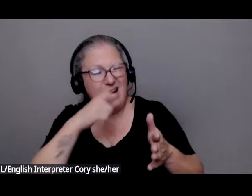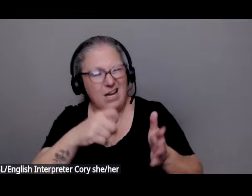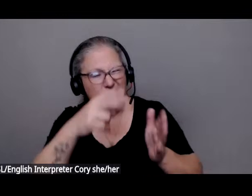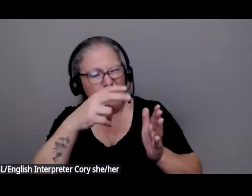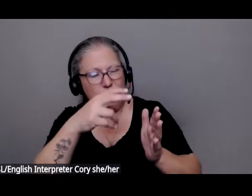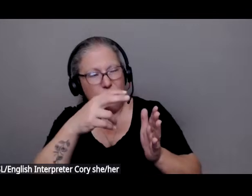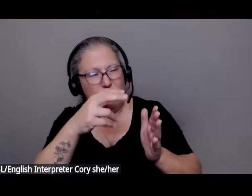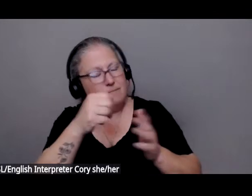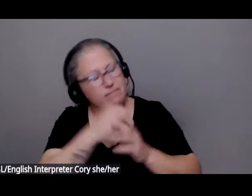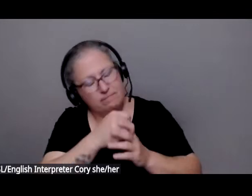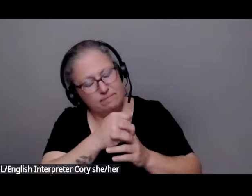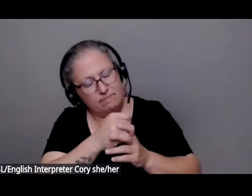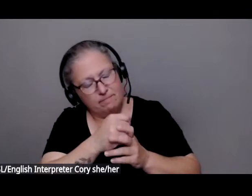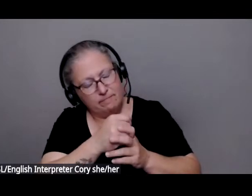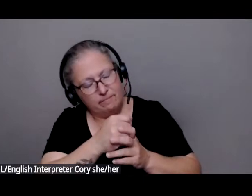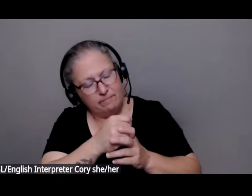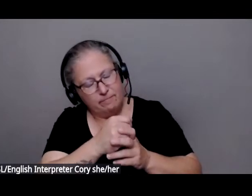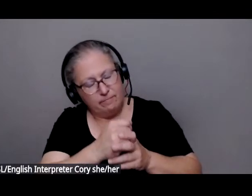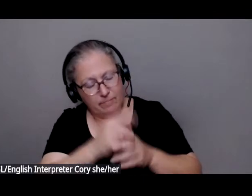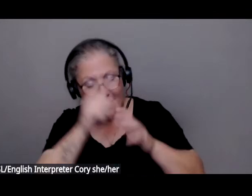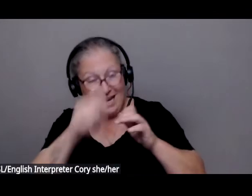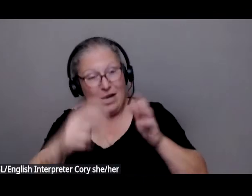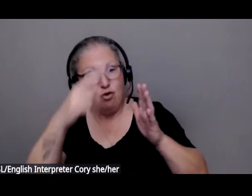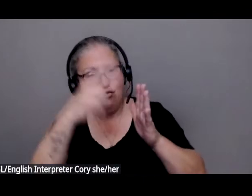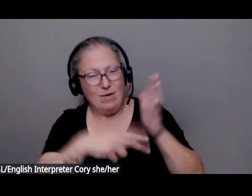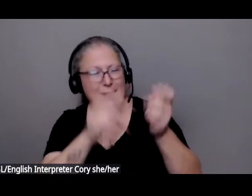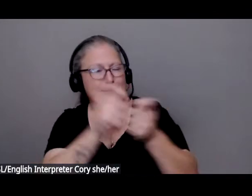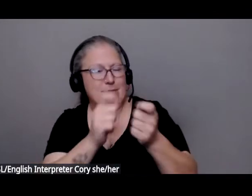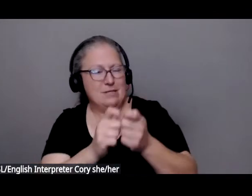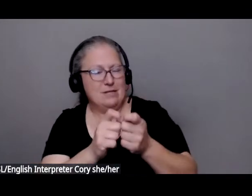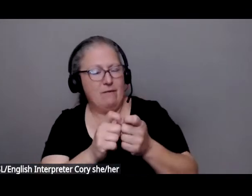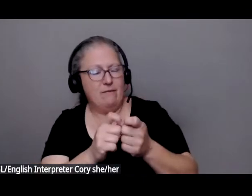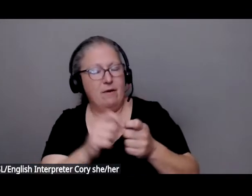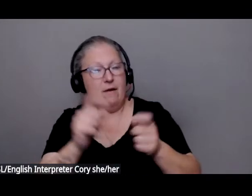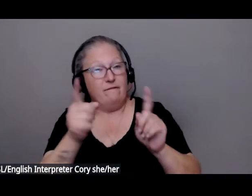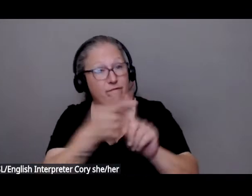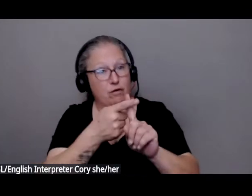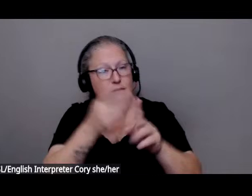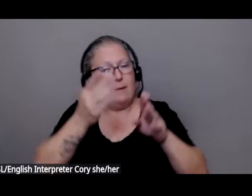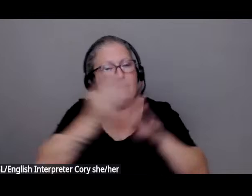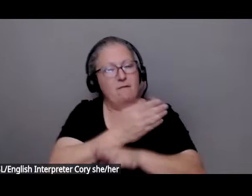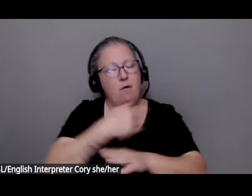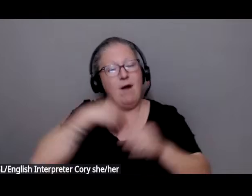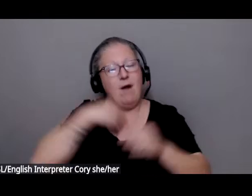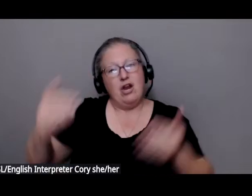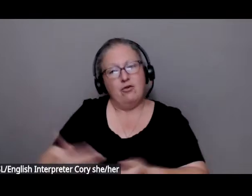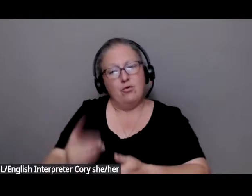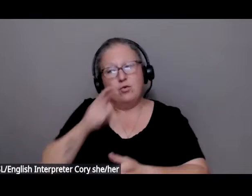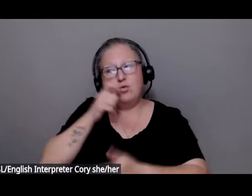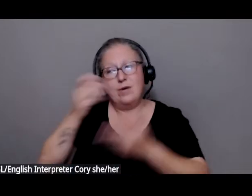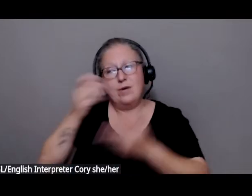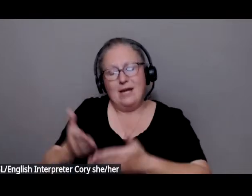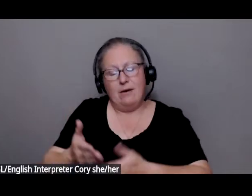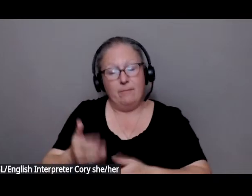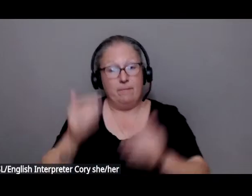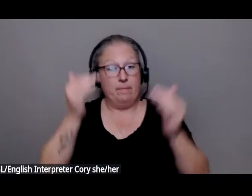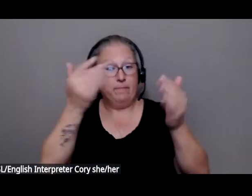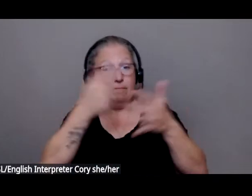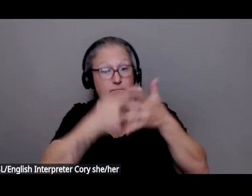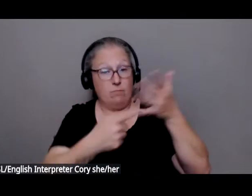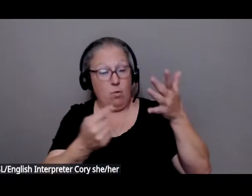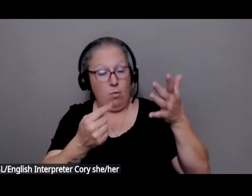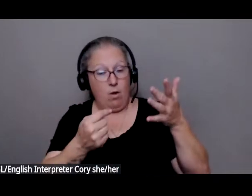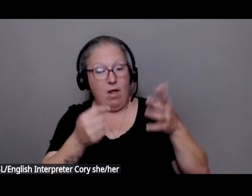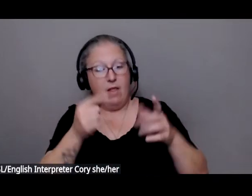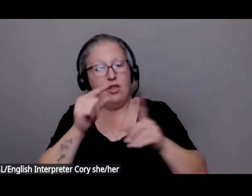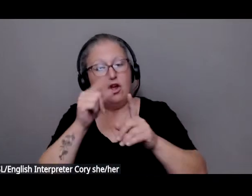the specifics, and I'll do that first before we introduce the couple that are here. So the following are the compensation terms